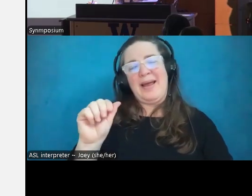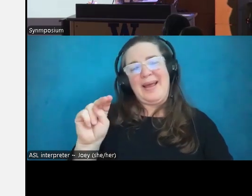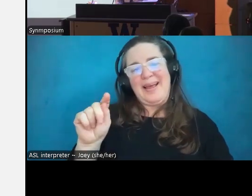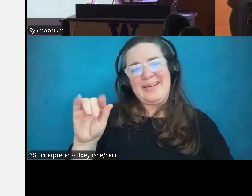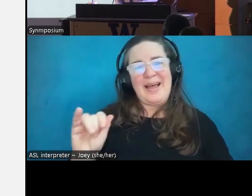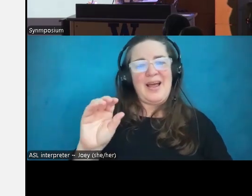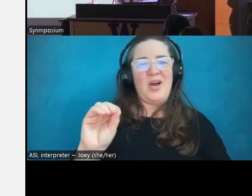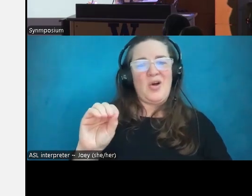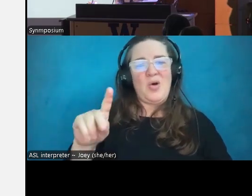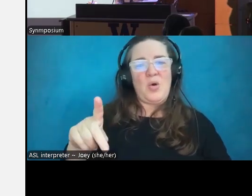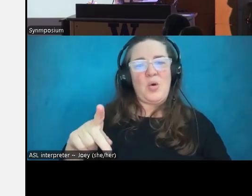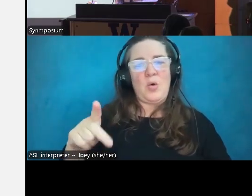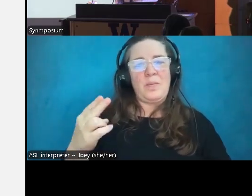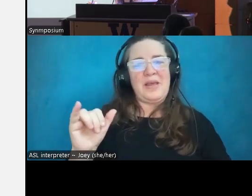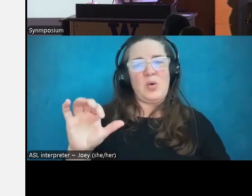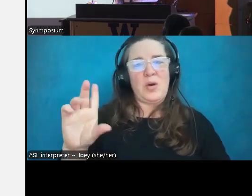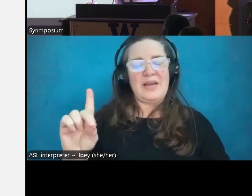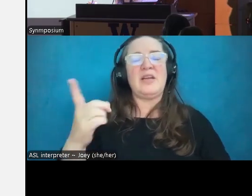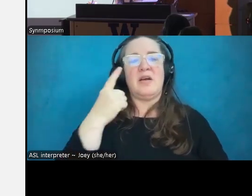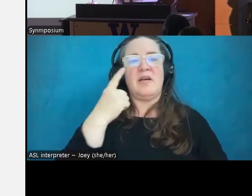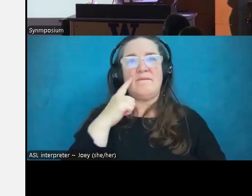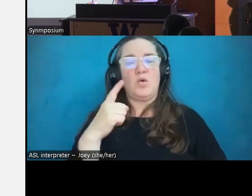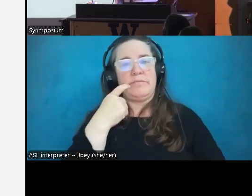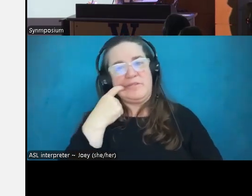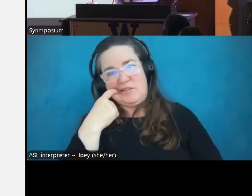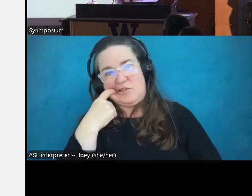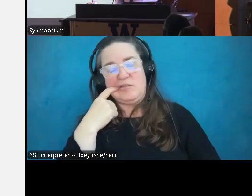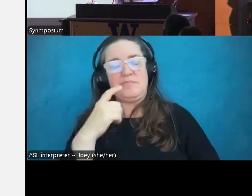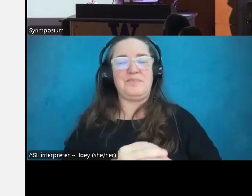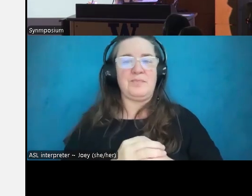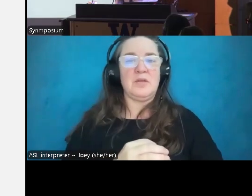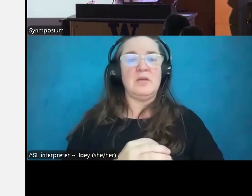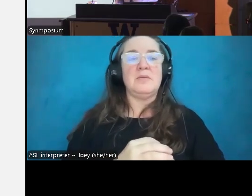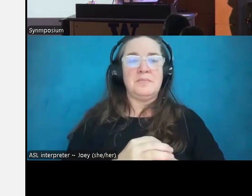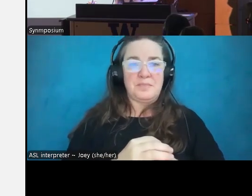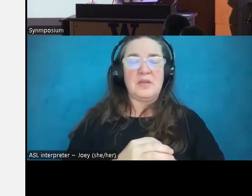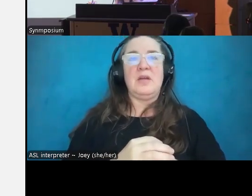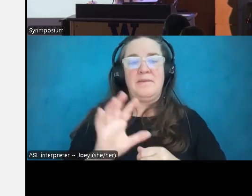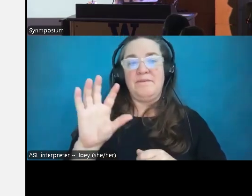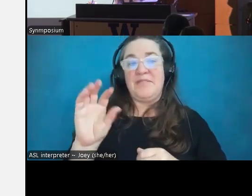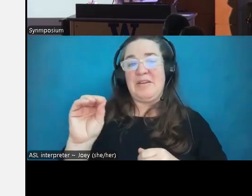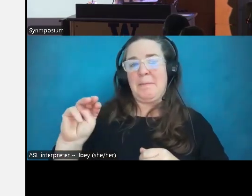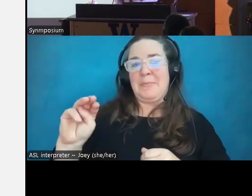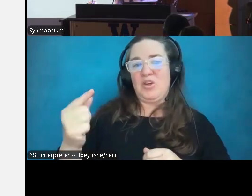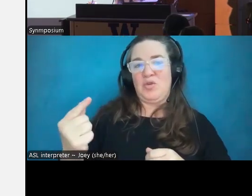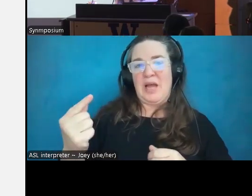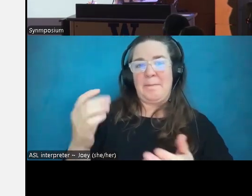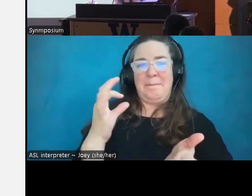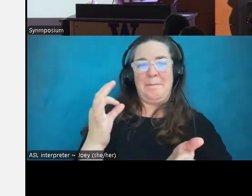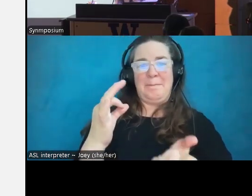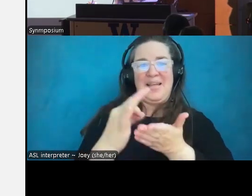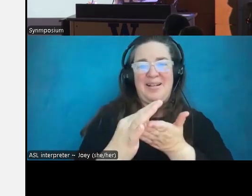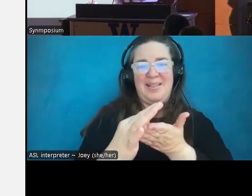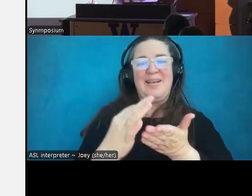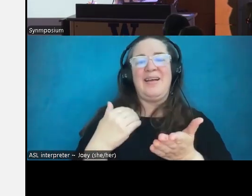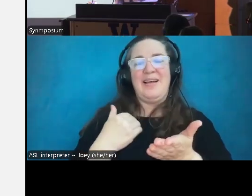prescribe it for patients with addiction. It comes as a 50 milligram pill. At a low dose, it theoretically has different